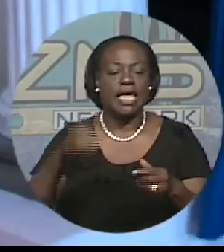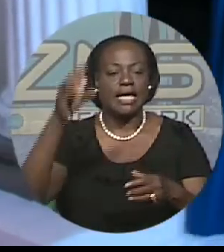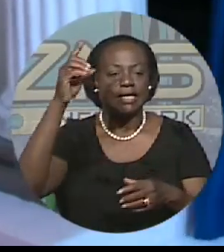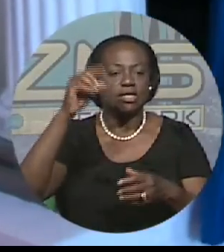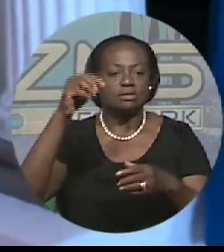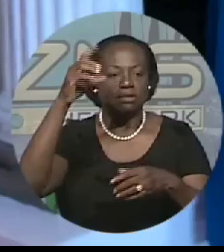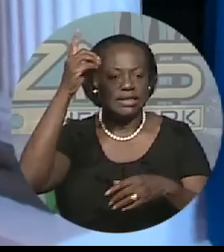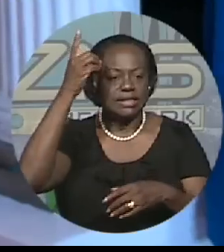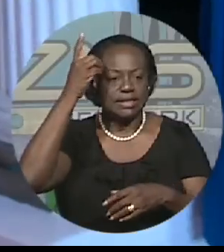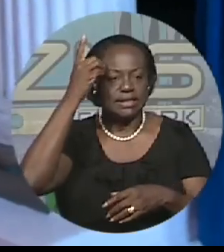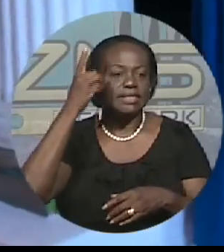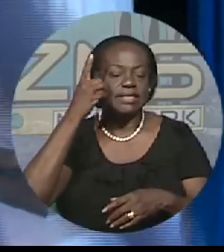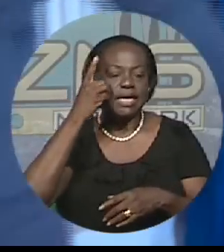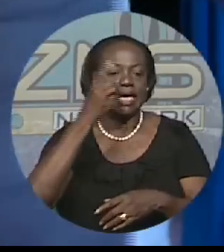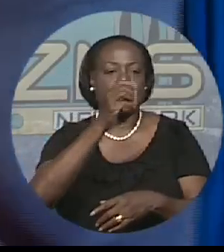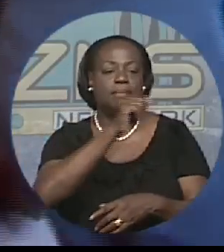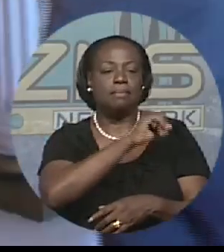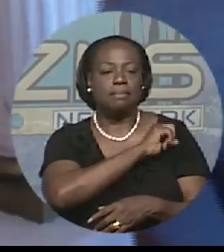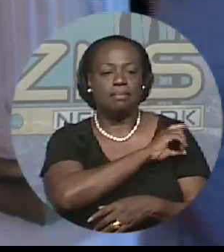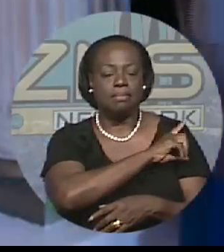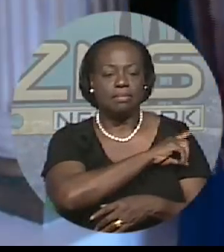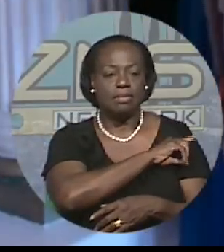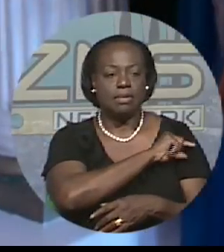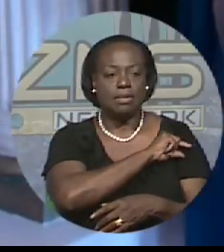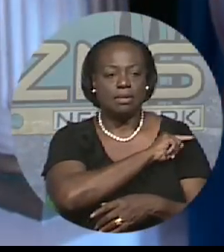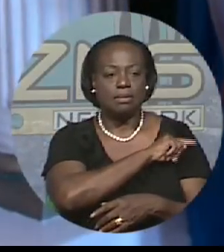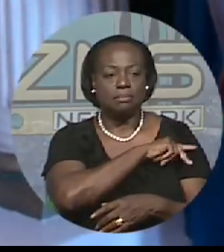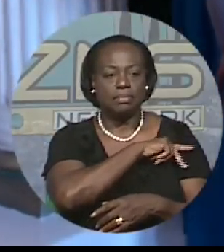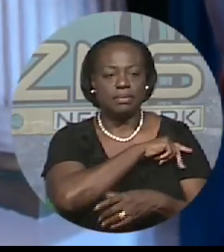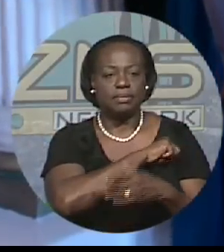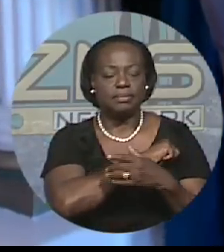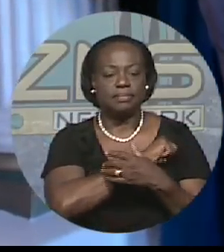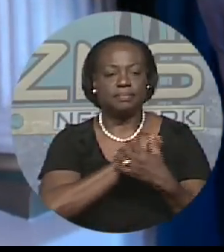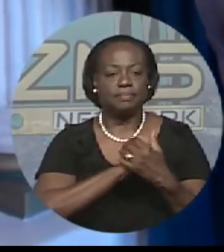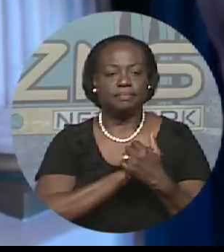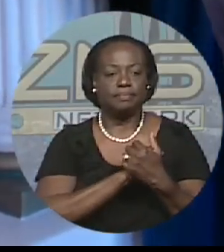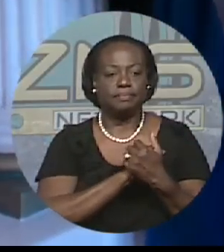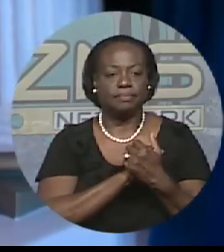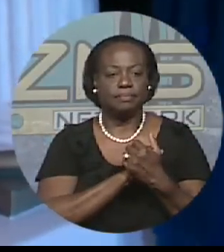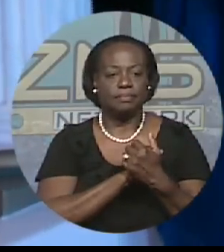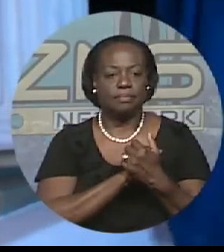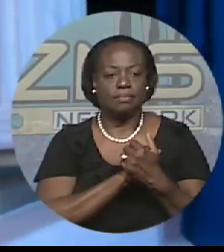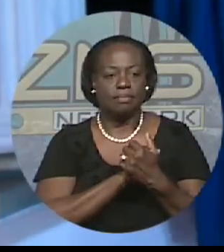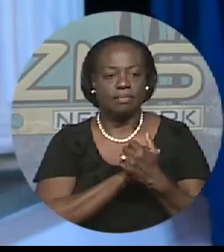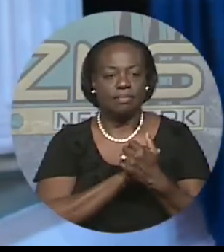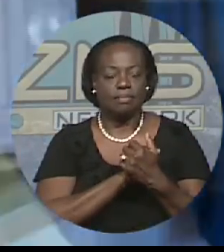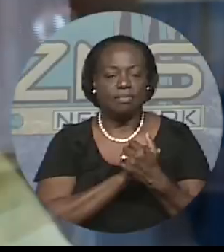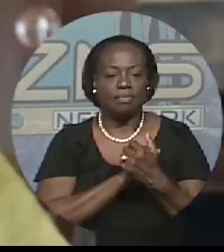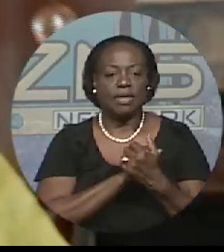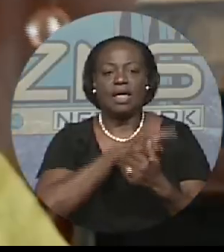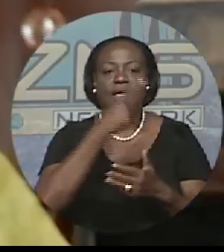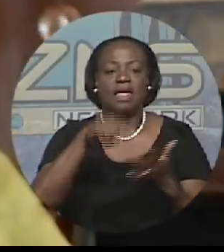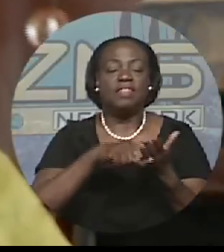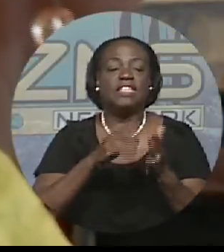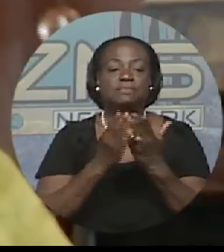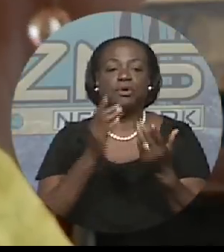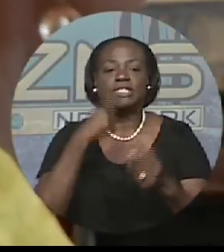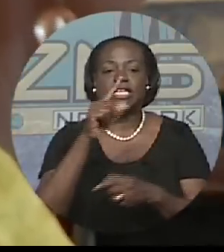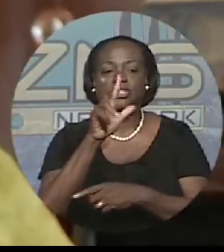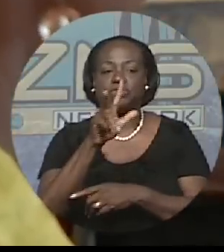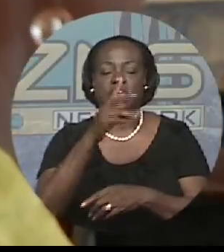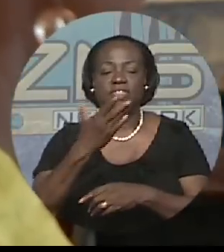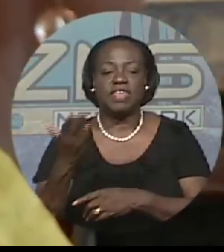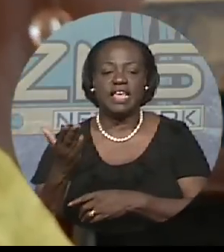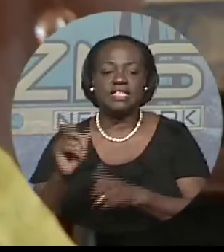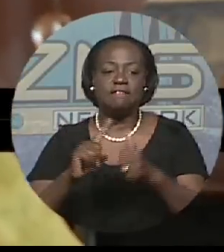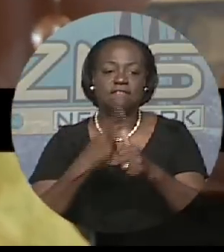novel 13 years ago and is pleased that it's finally available to the public. And the book basically says three things. The first